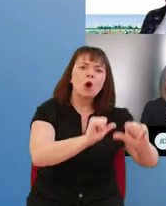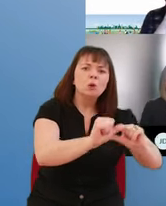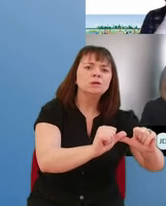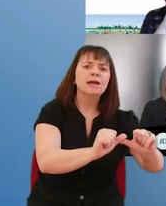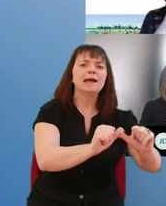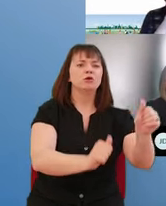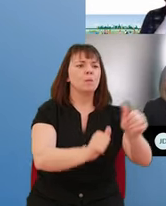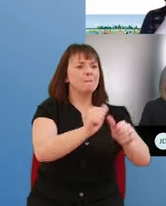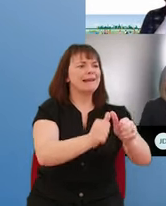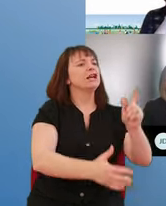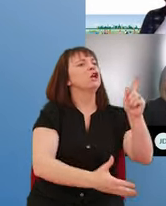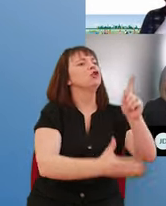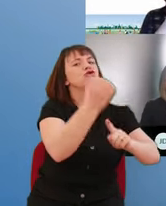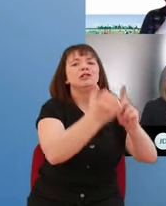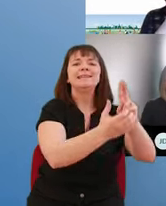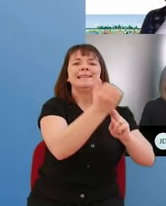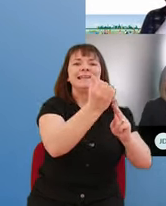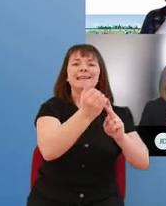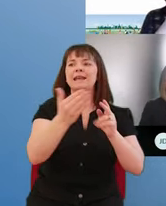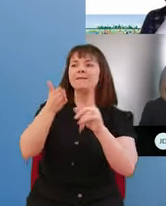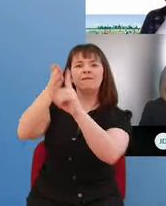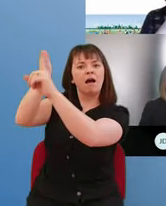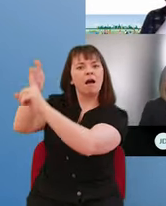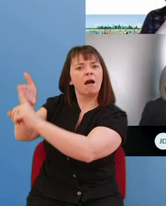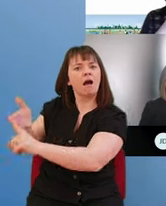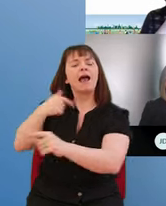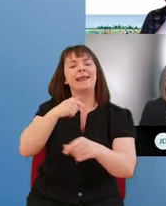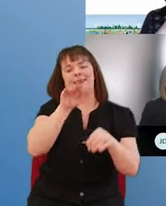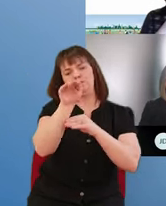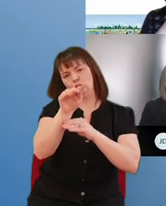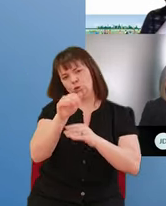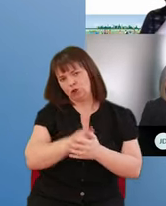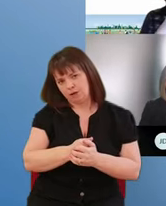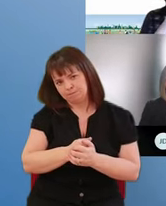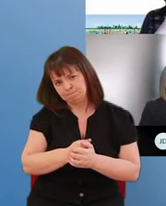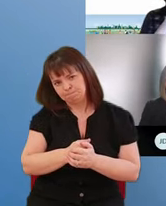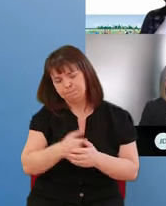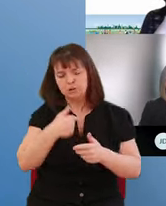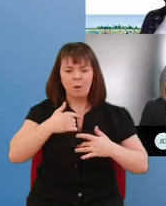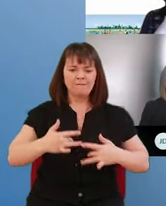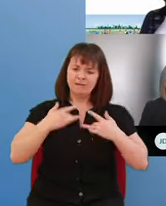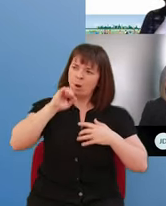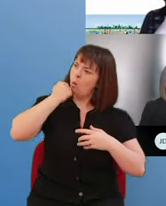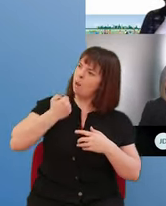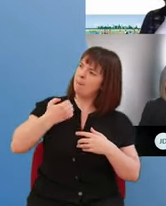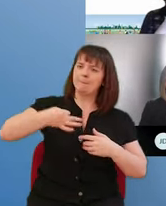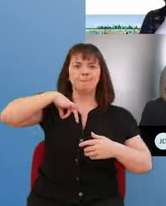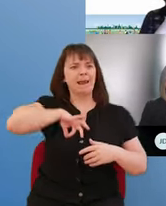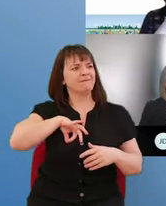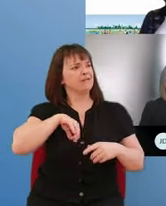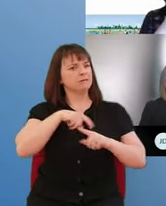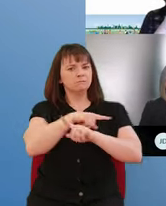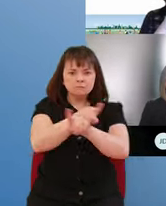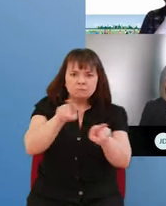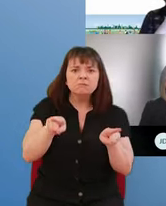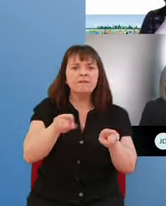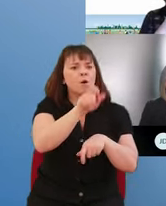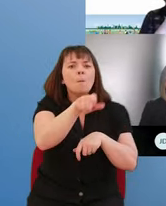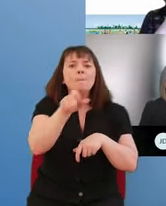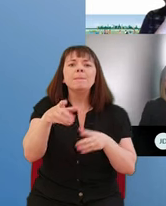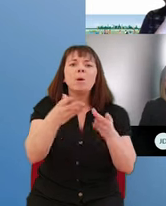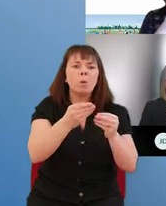practices. What I would hope to do in delivering the Quality Improvement Collaborative is to work with groups of